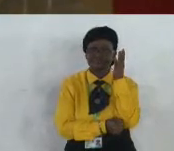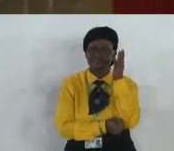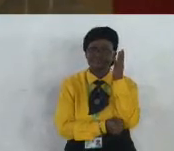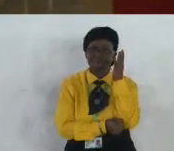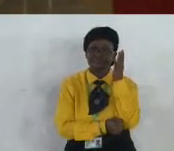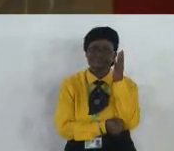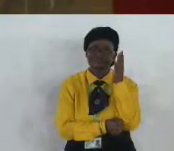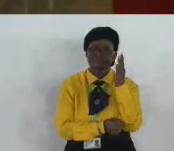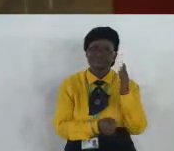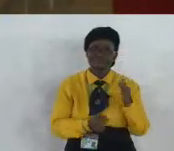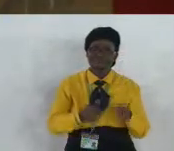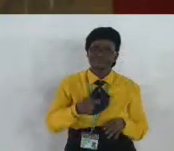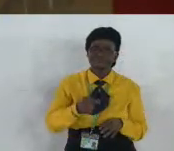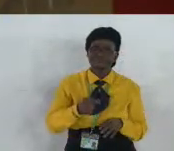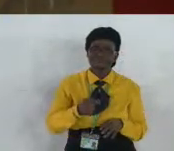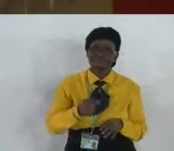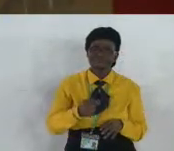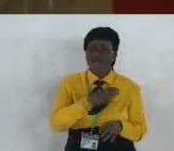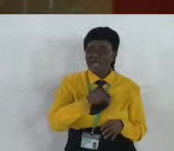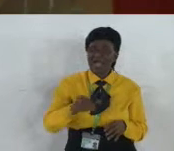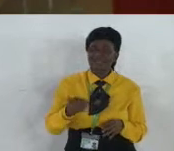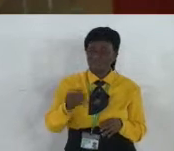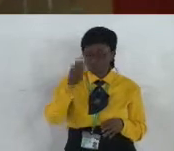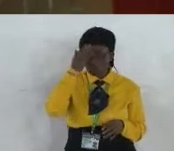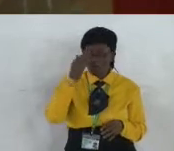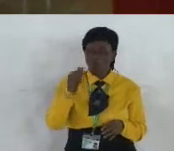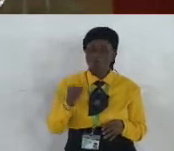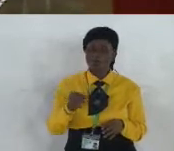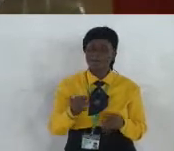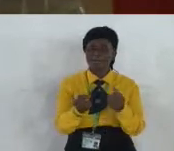I know some of the things you have done.